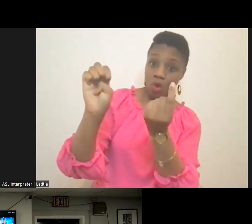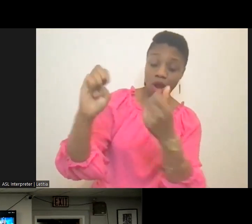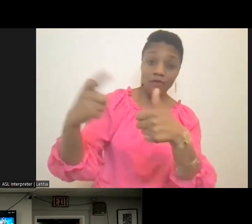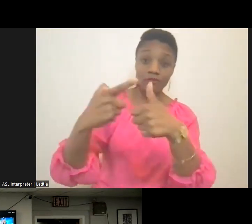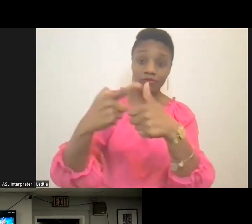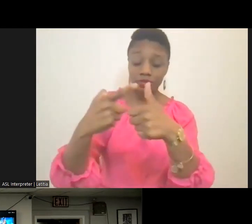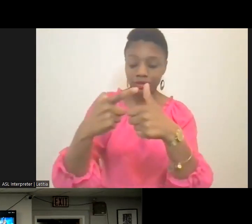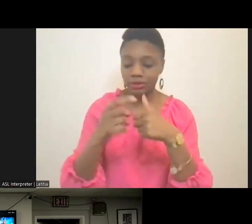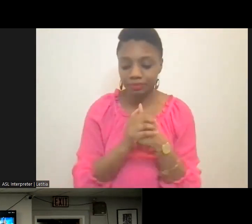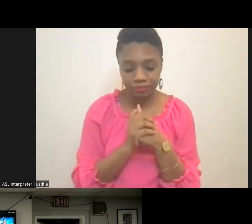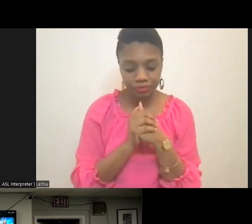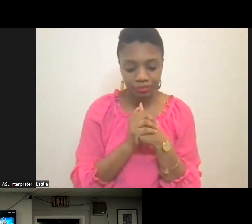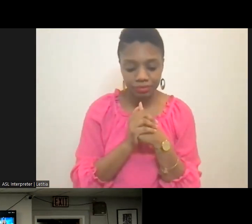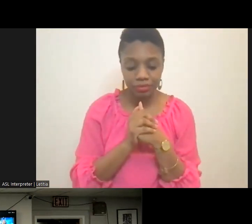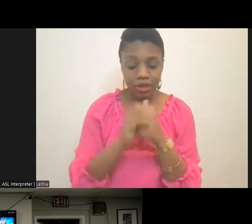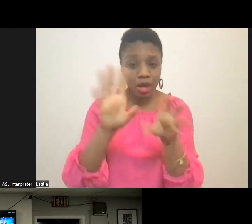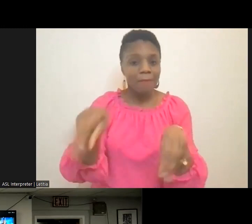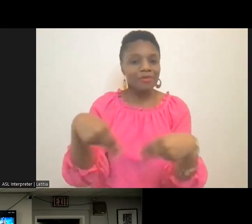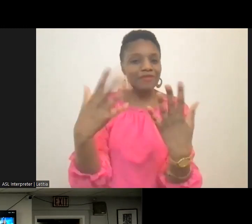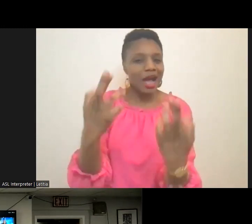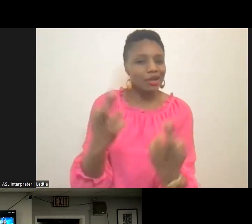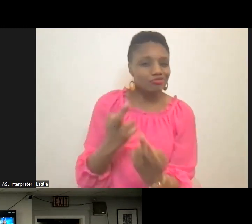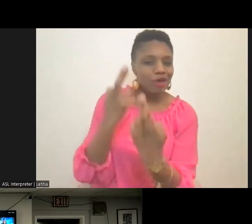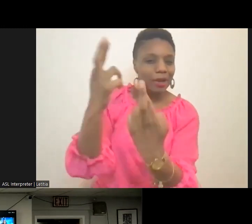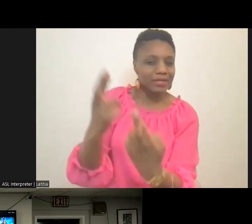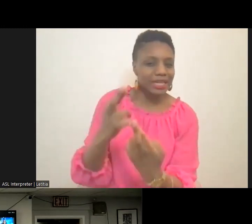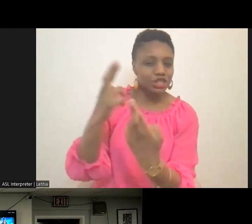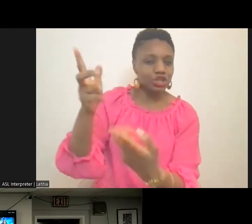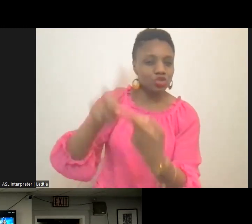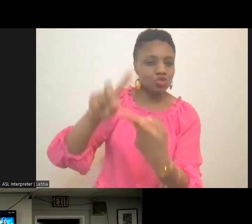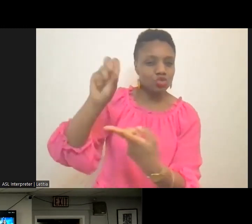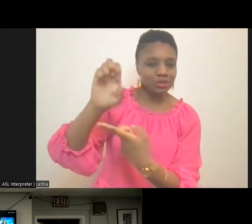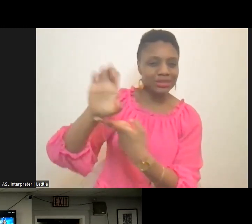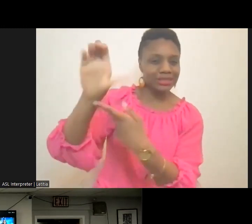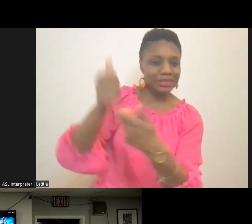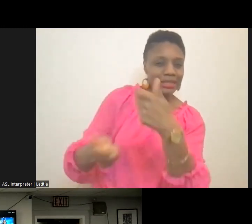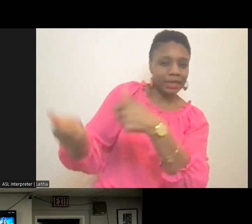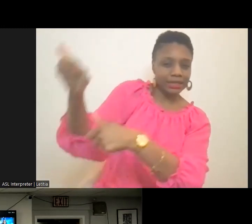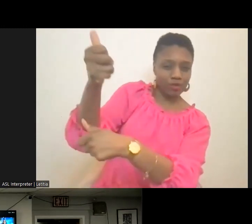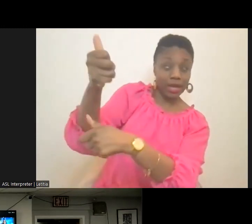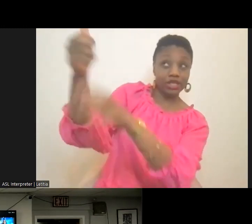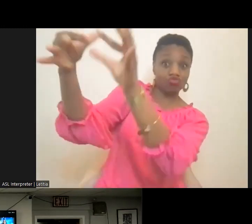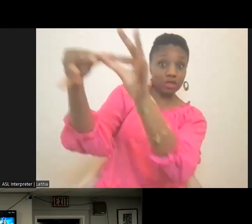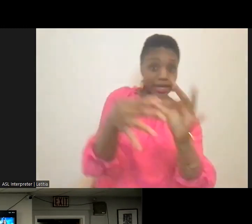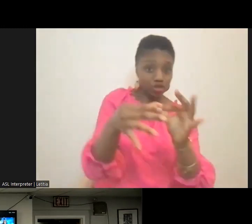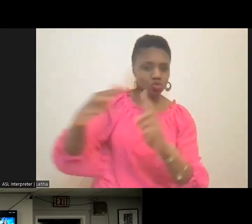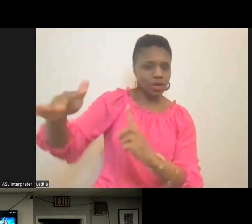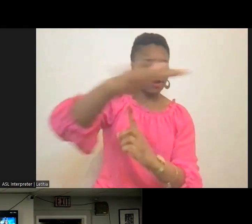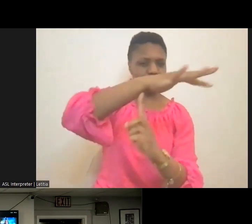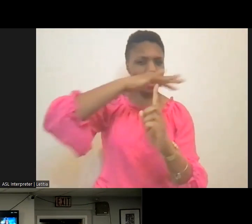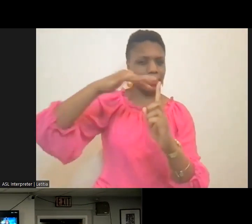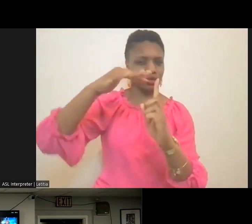to provide recommendations to the secretary, right? As it relates to environmental justice. That's sort of a broad